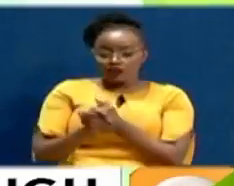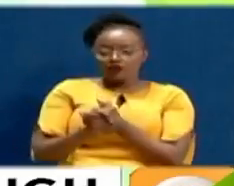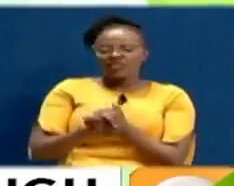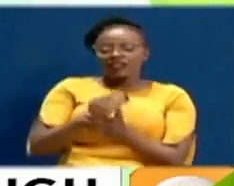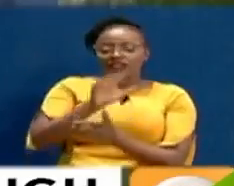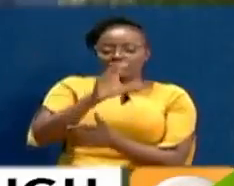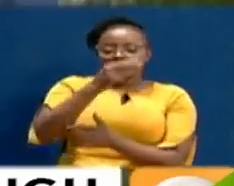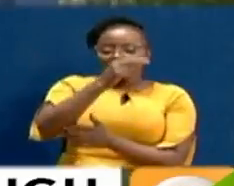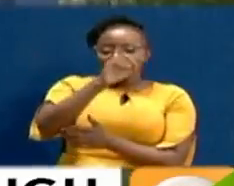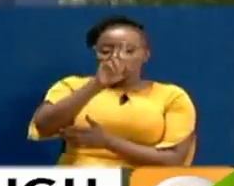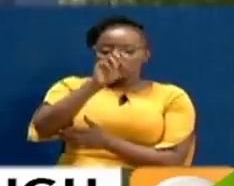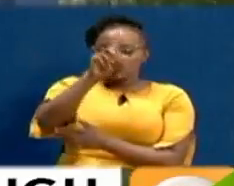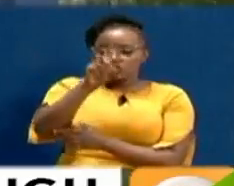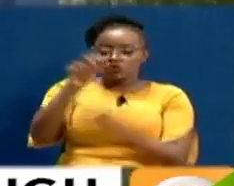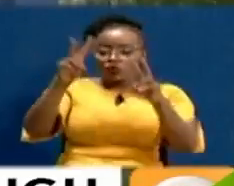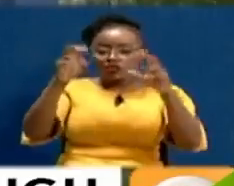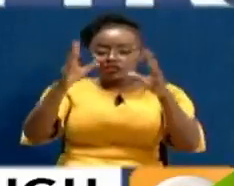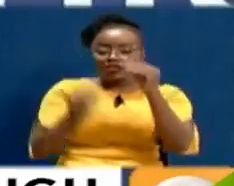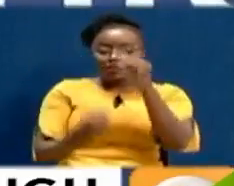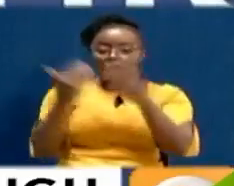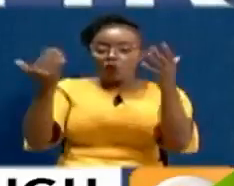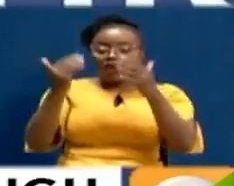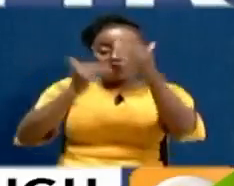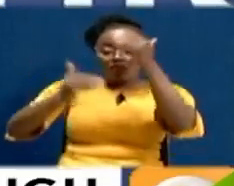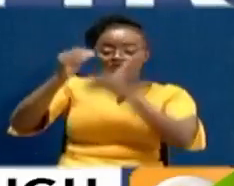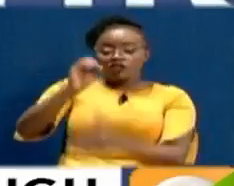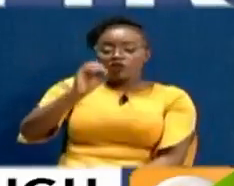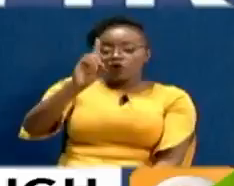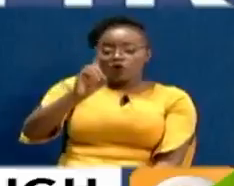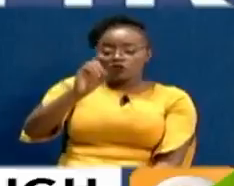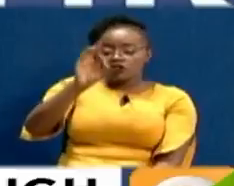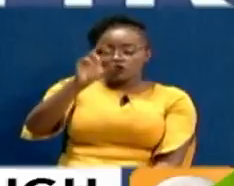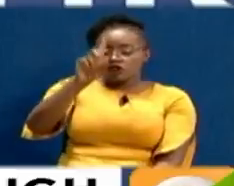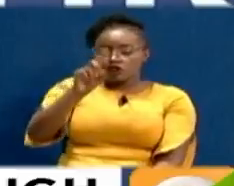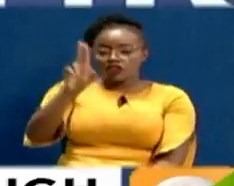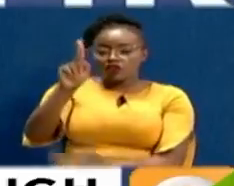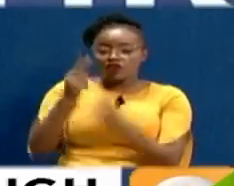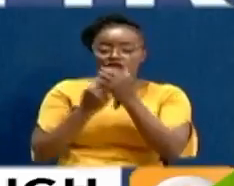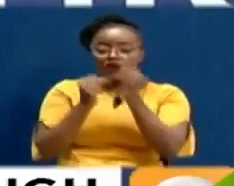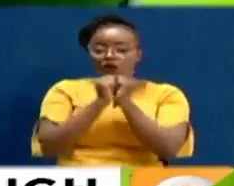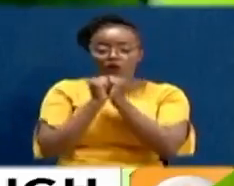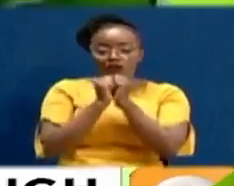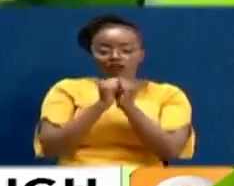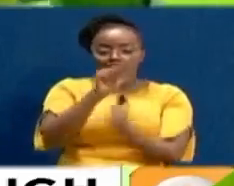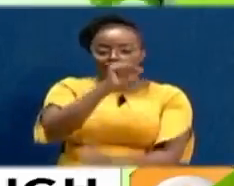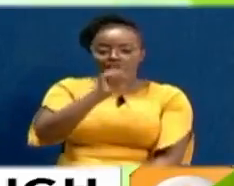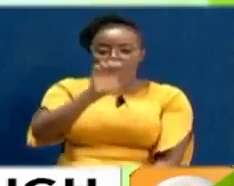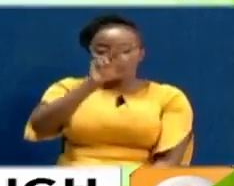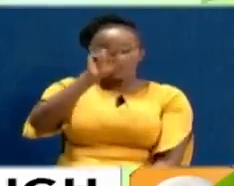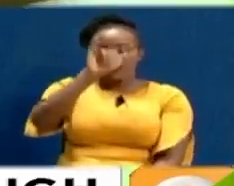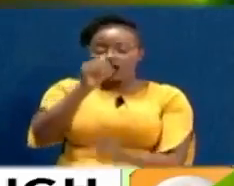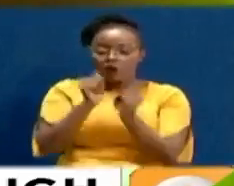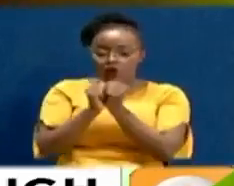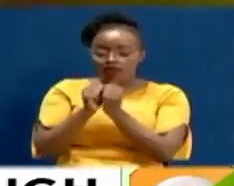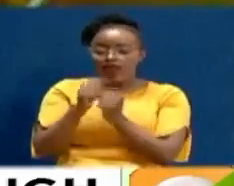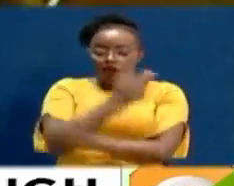ChAdOx1 vaccine, developed by researchers at the University of Oxford in the UK in partnership with AstraZeneca, with clinical